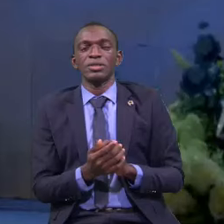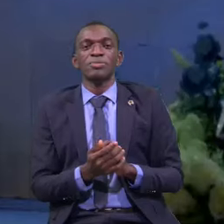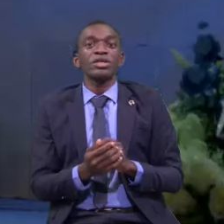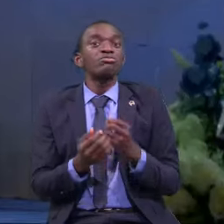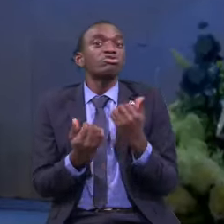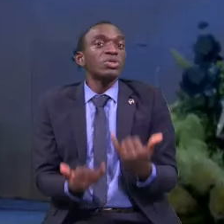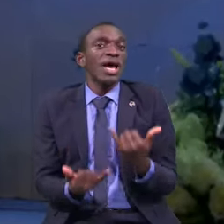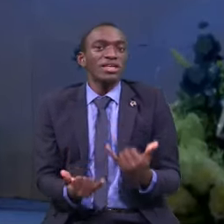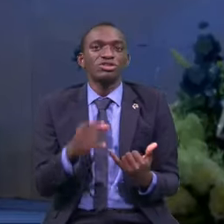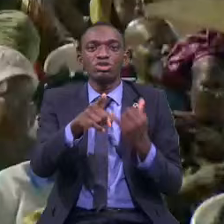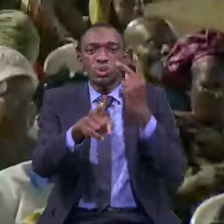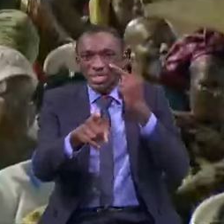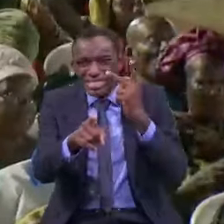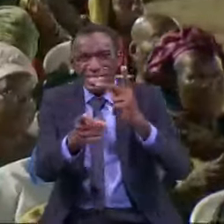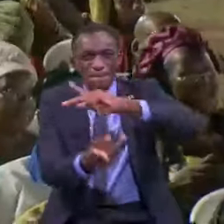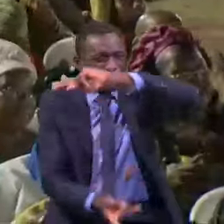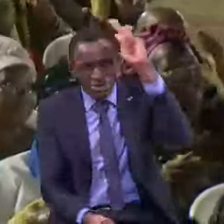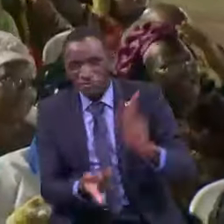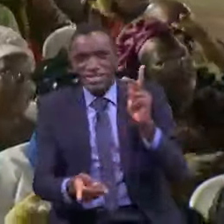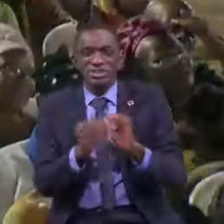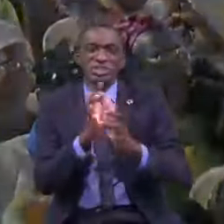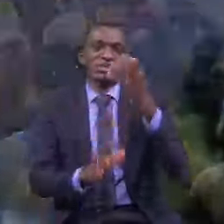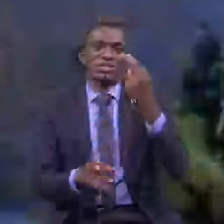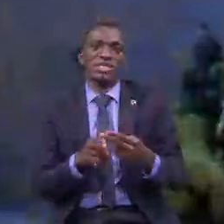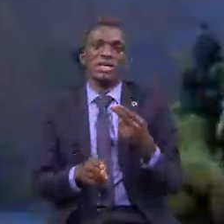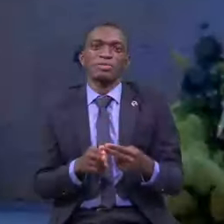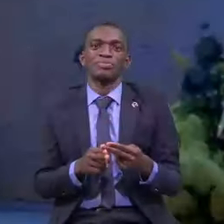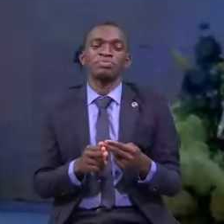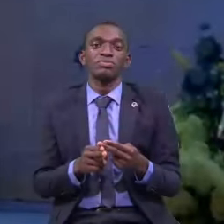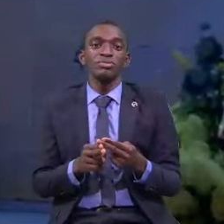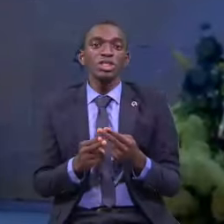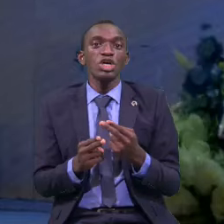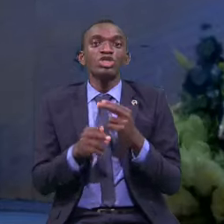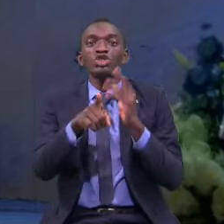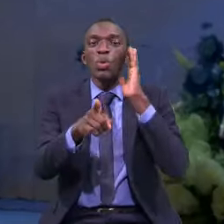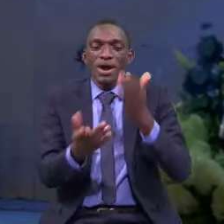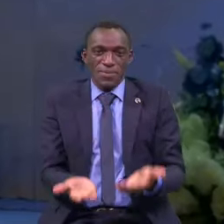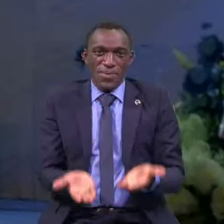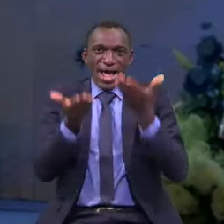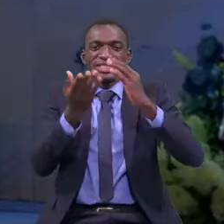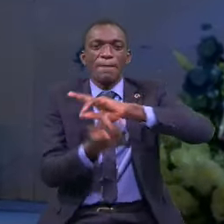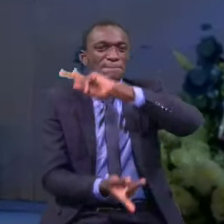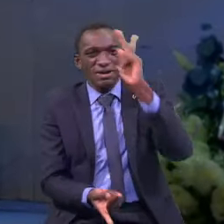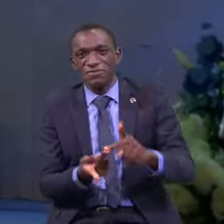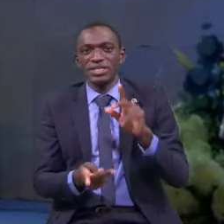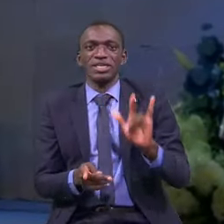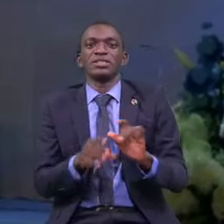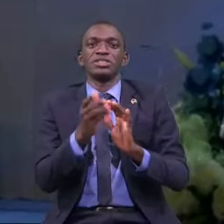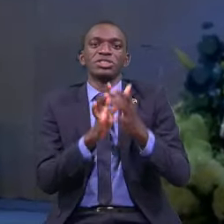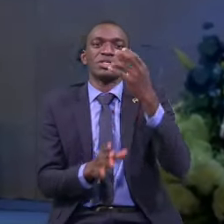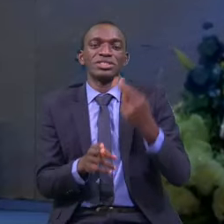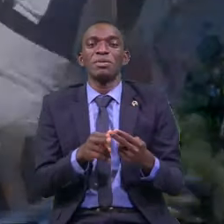Tonight, you will see perfectly. You will rise perfectly. You'll be